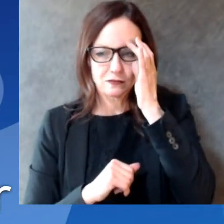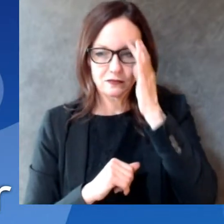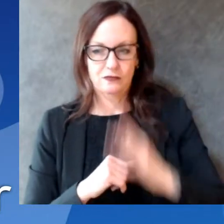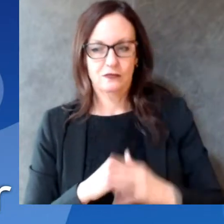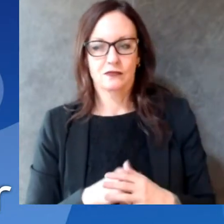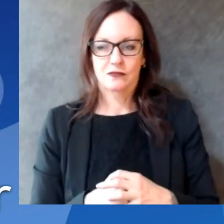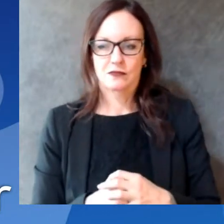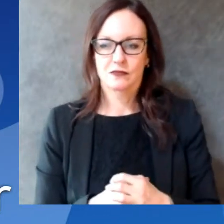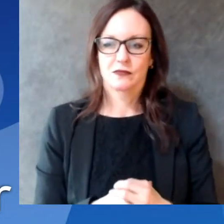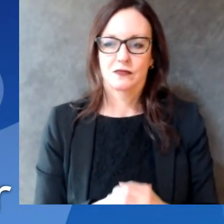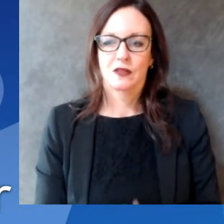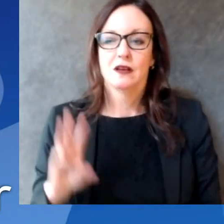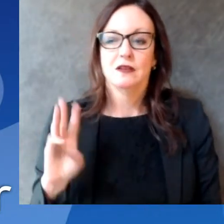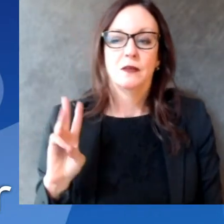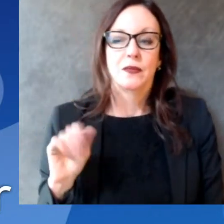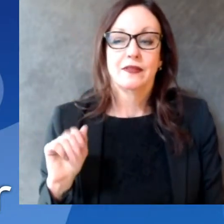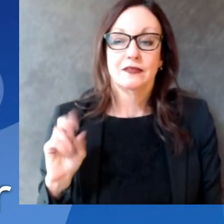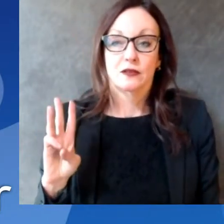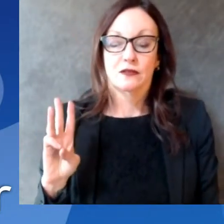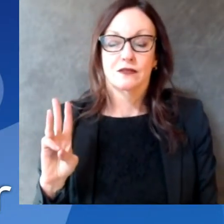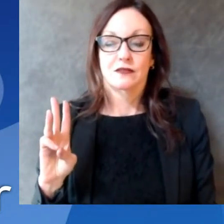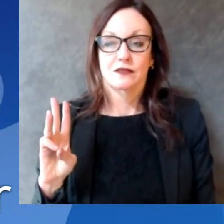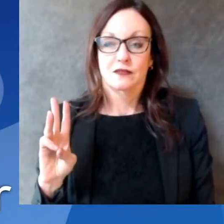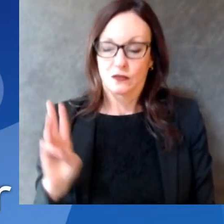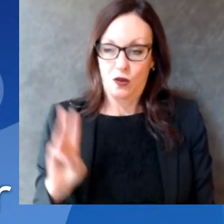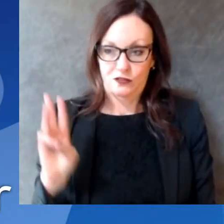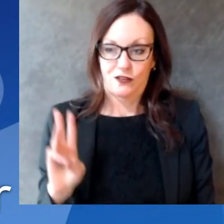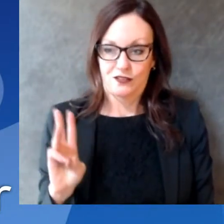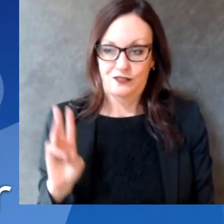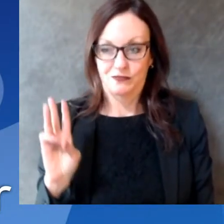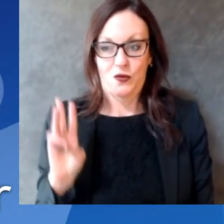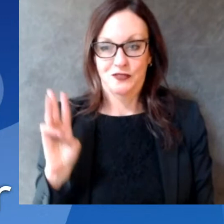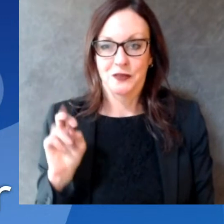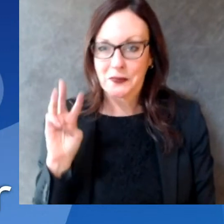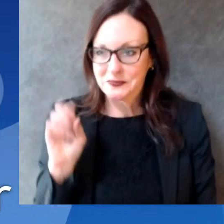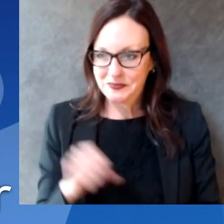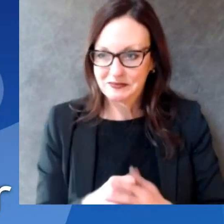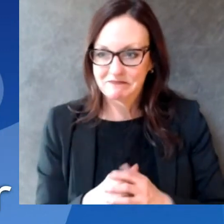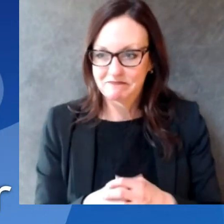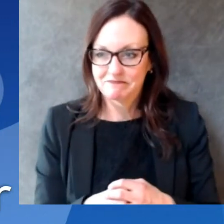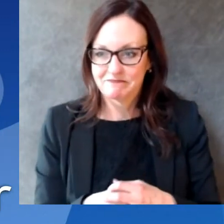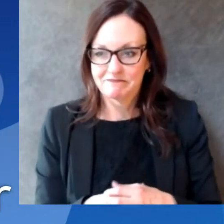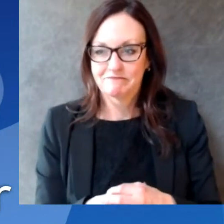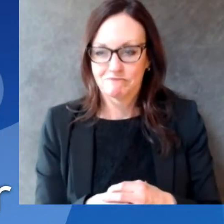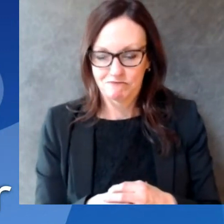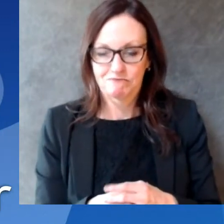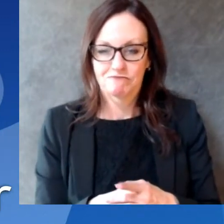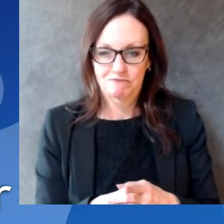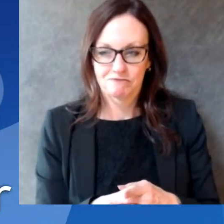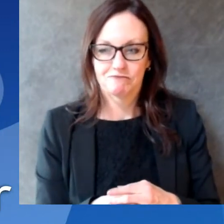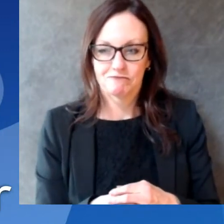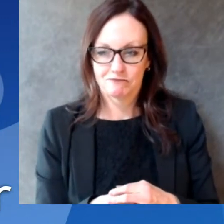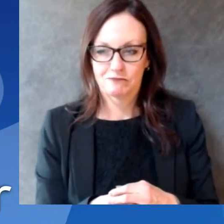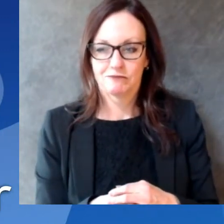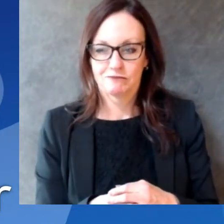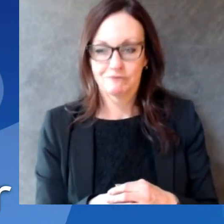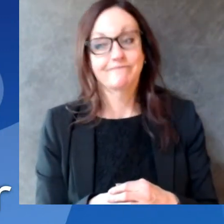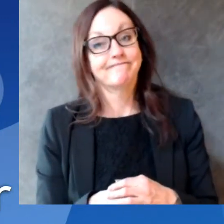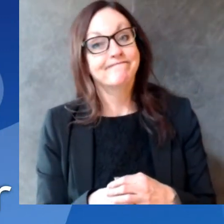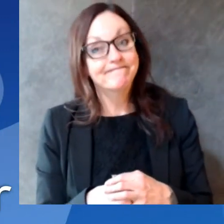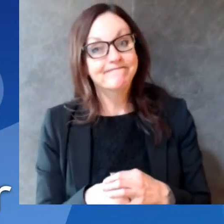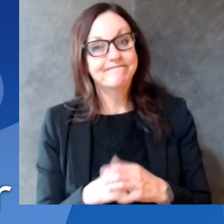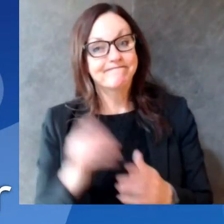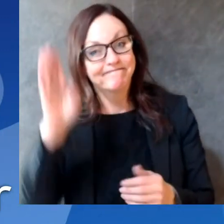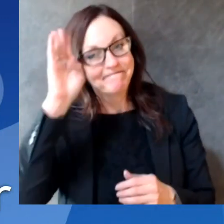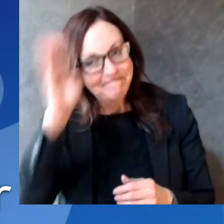Natalie at WAOW. Hi guys, thanks for taking my question. We've been seeing